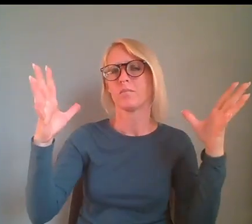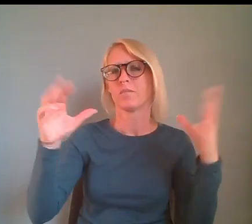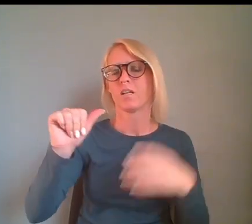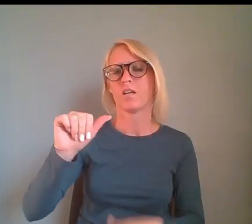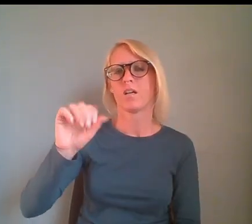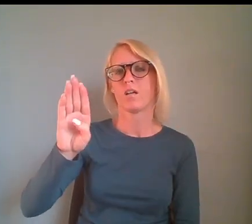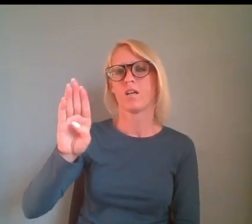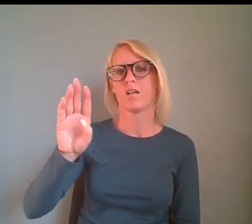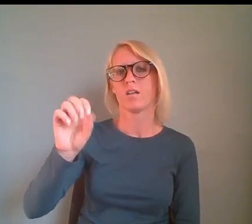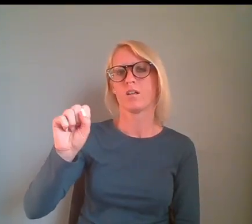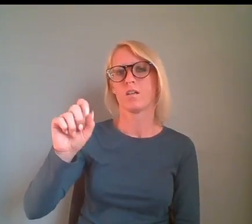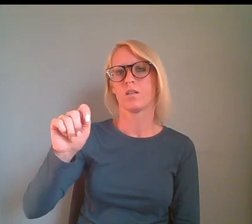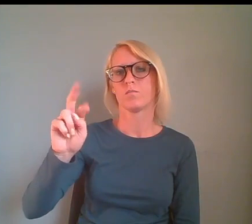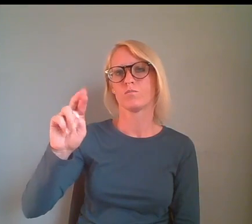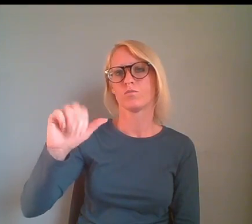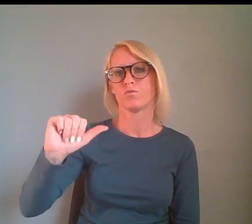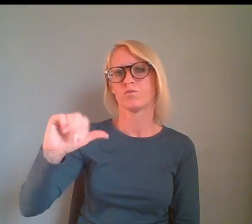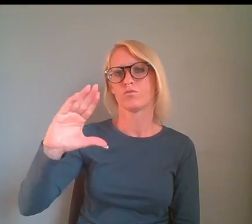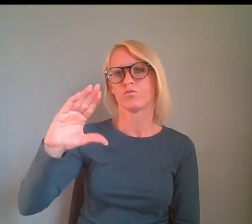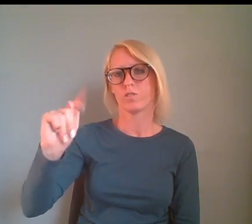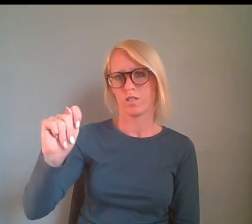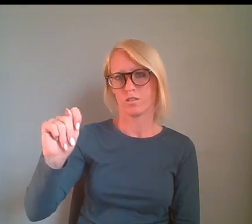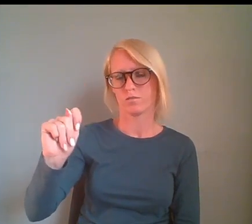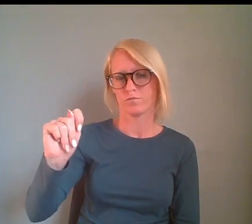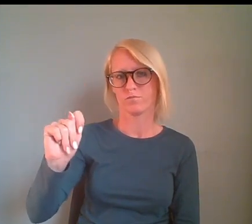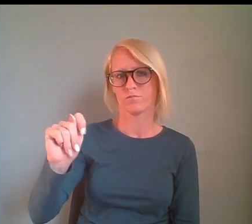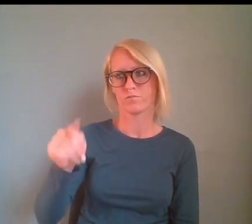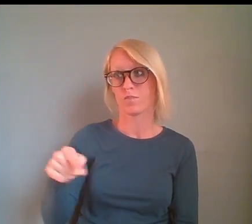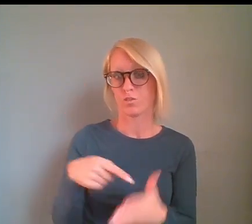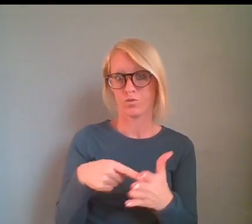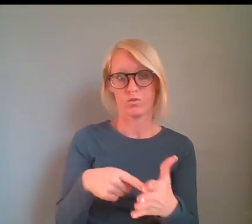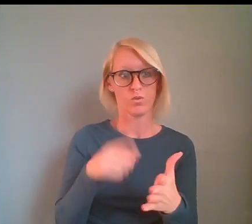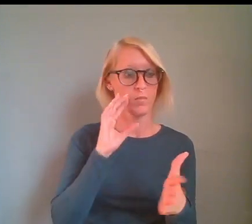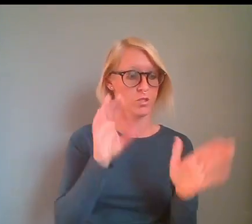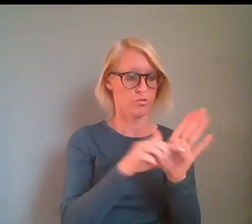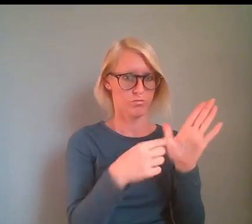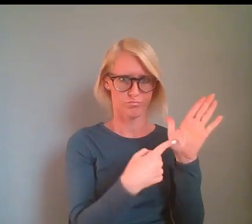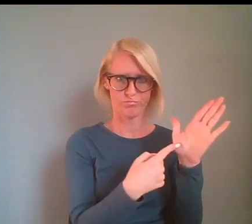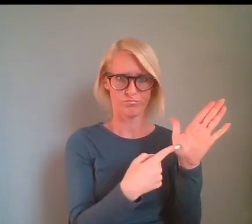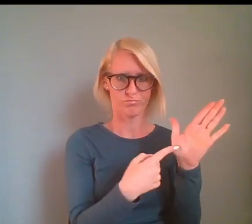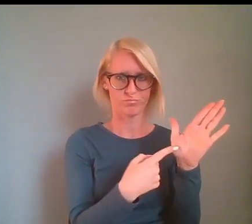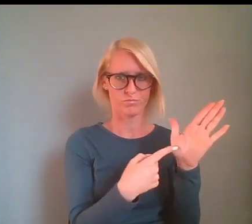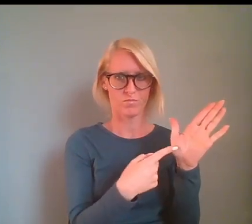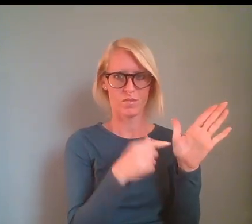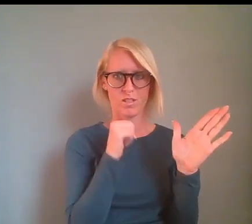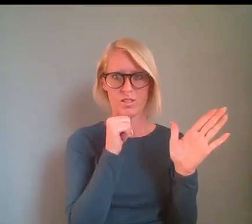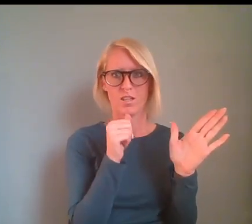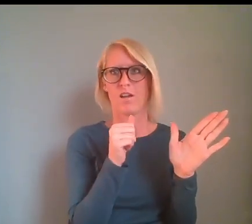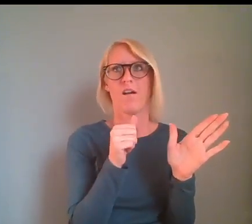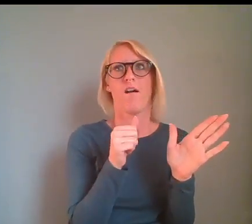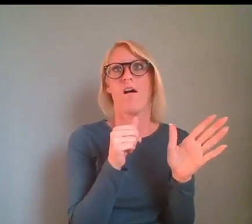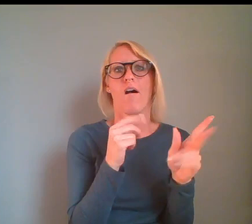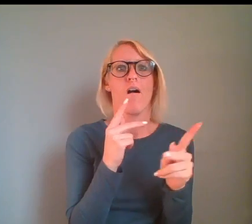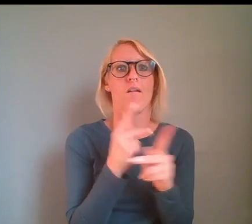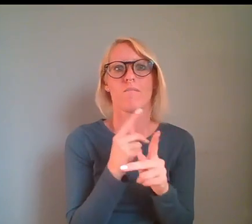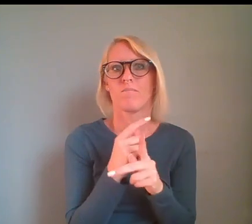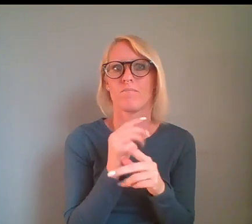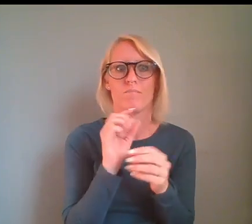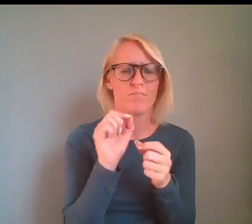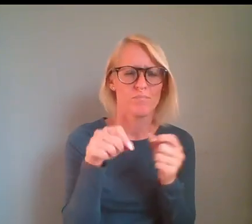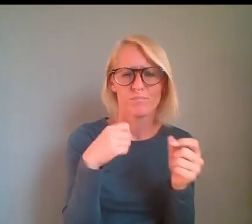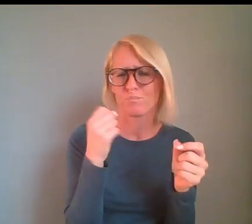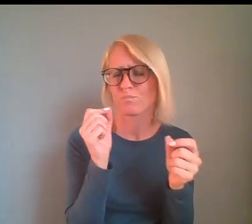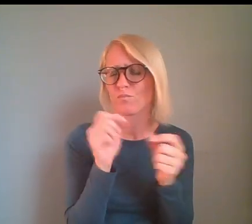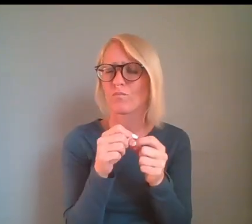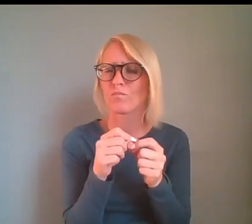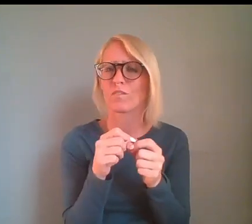And this is like when I show you a picture, I'm not showing you a formula because then it wouldn't